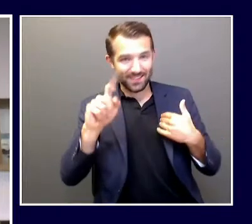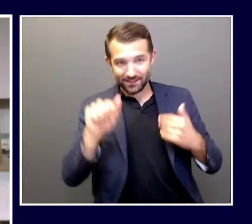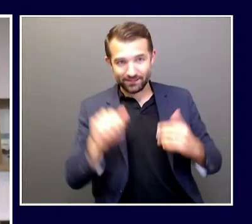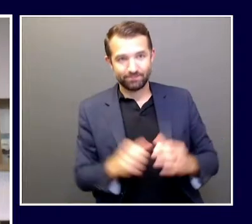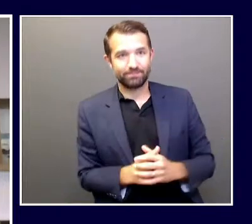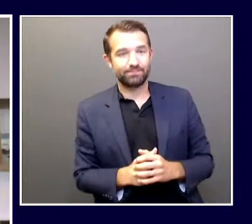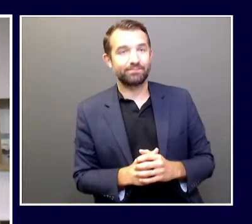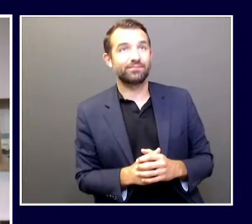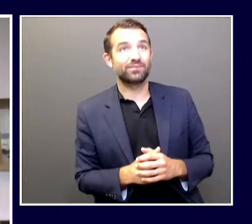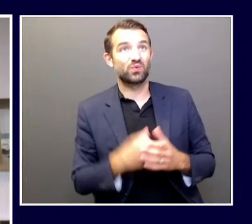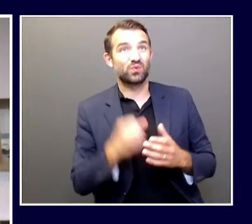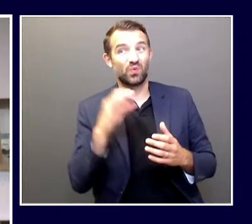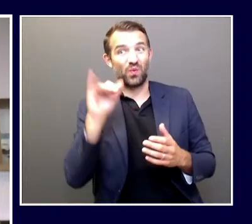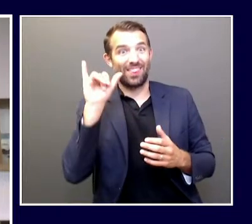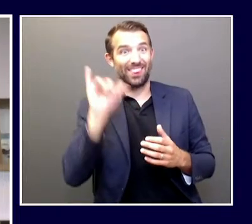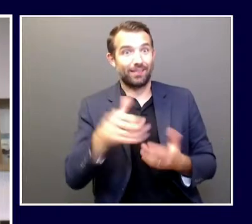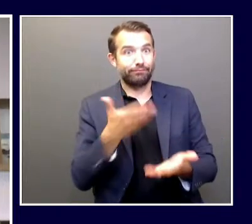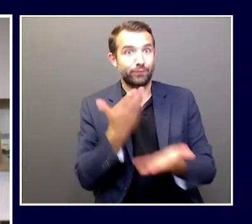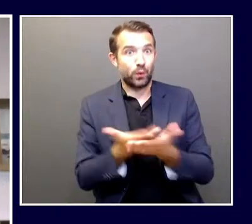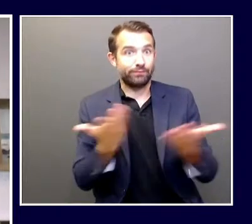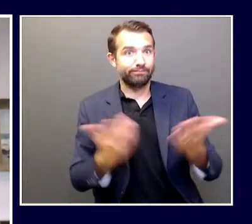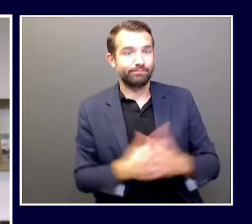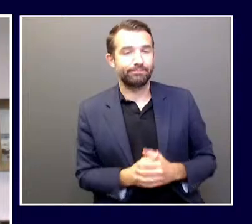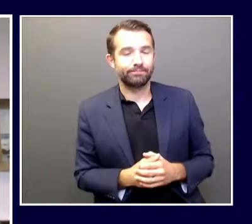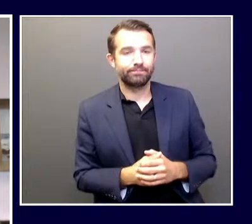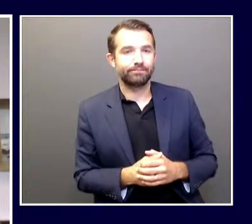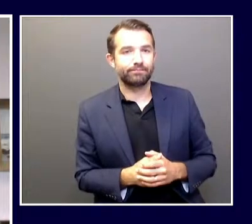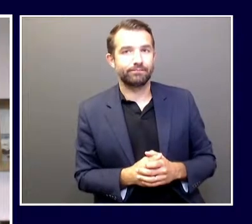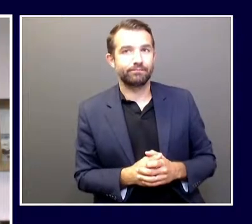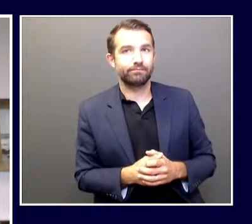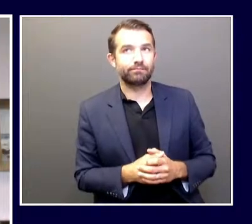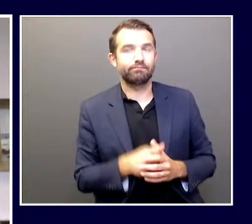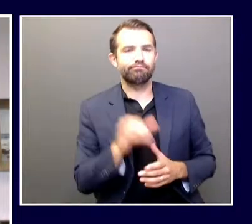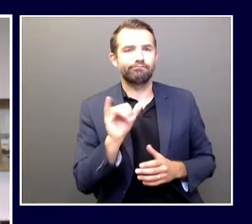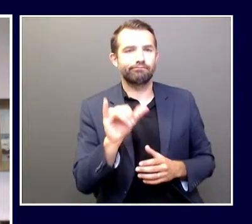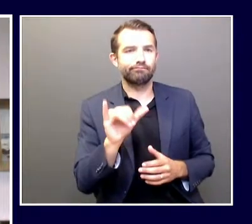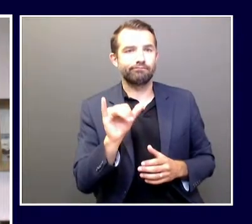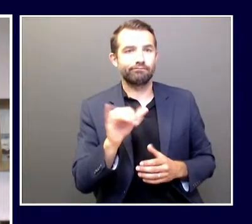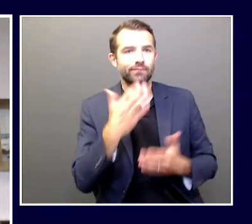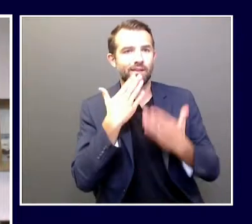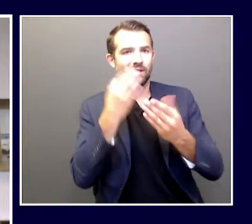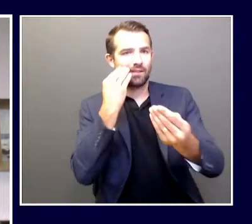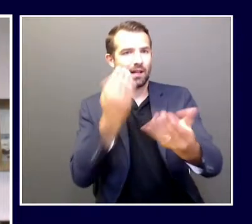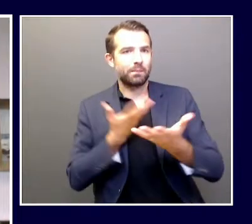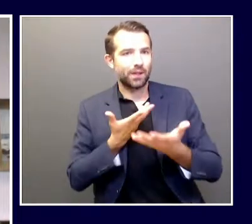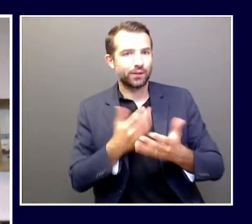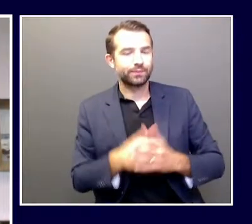it. I see. Good to know. In some